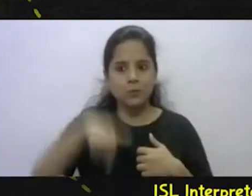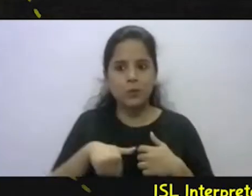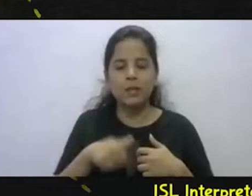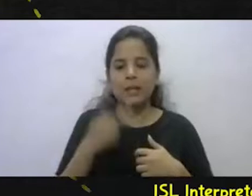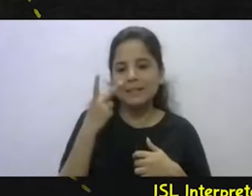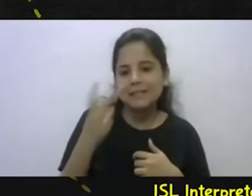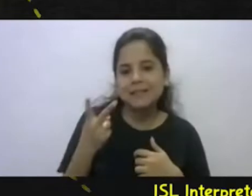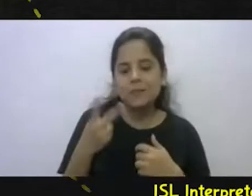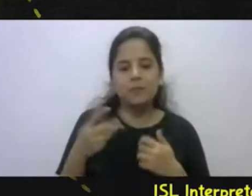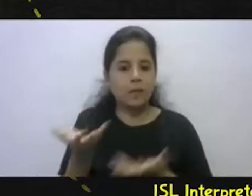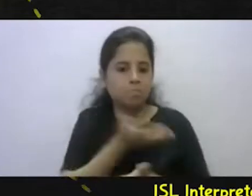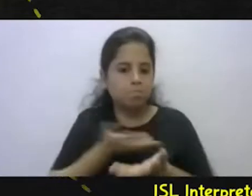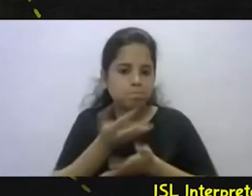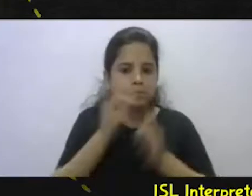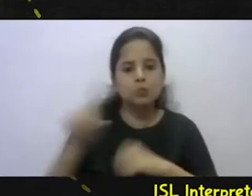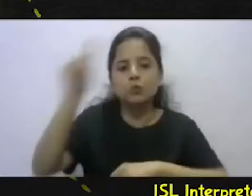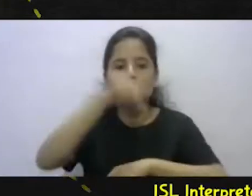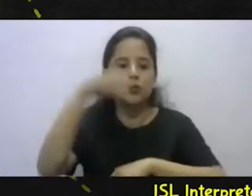interesting discussion of the day.